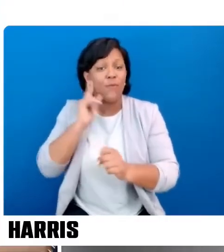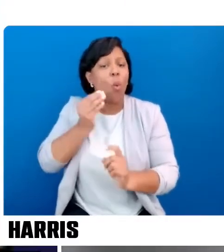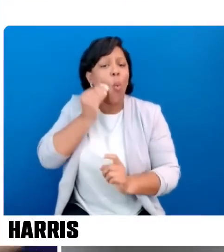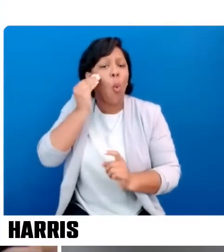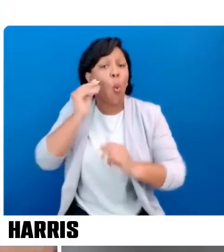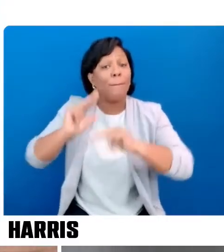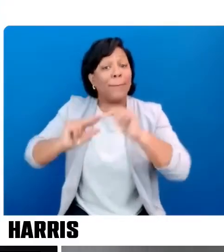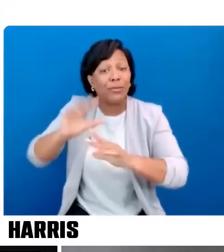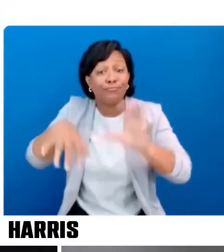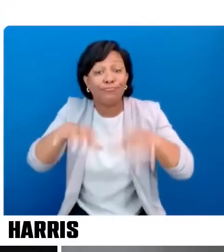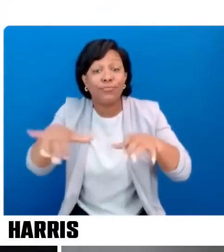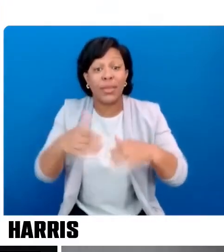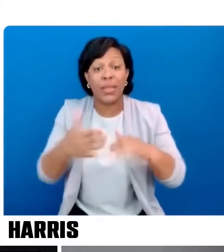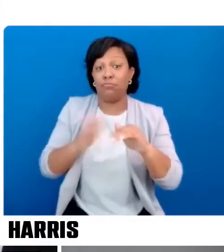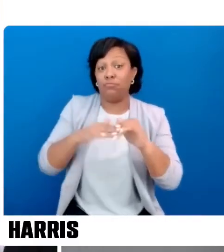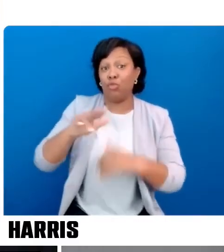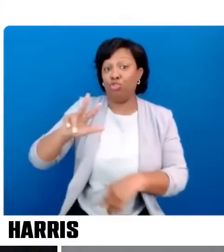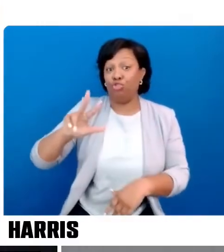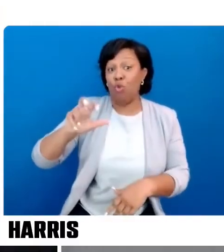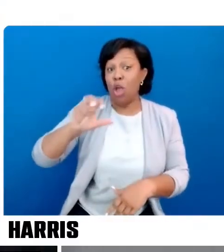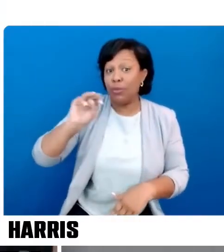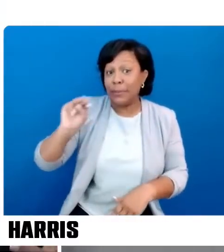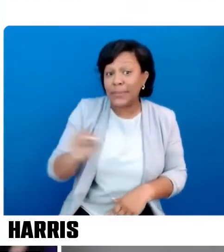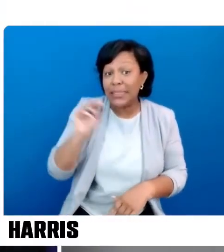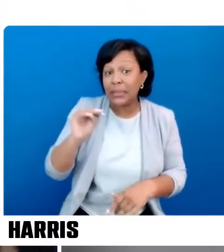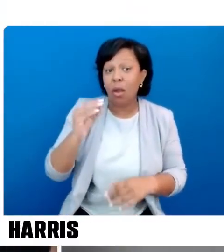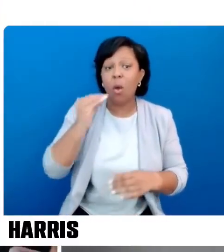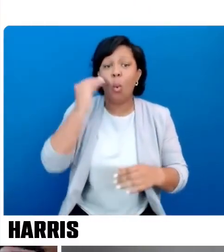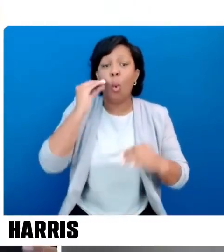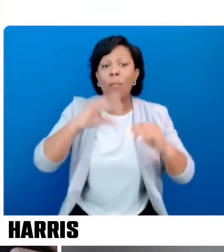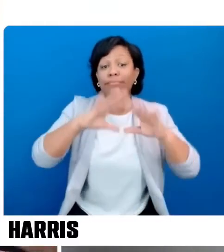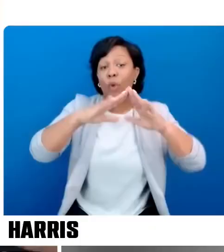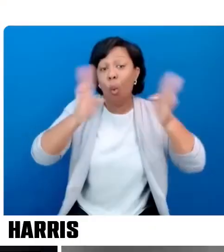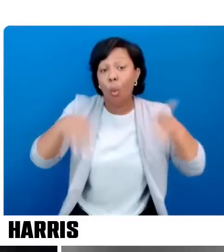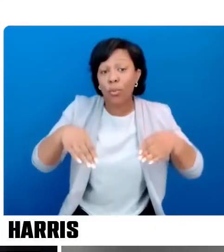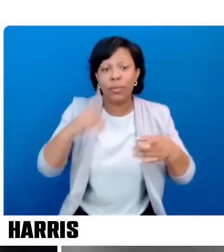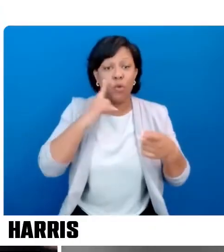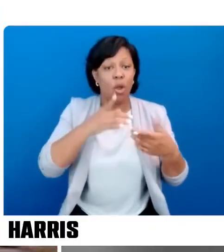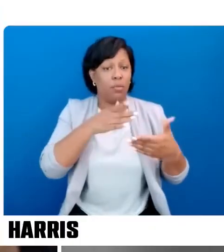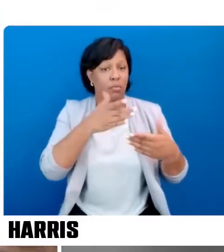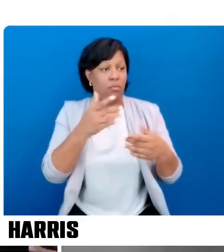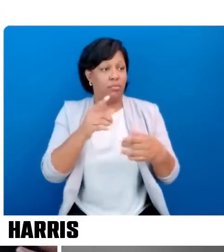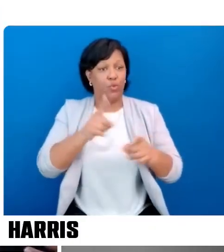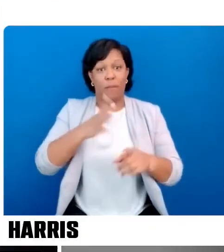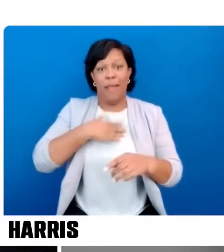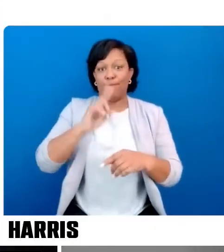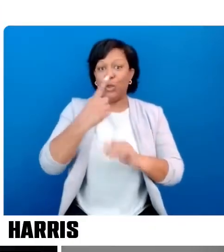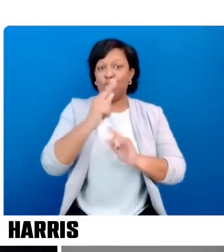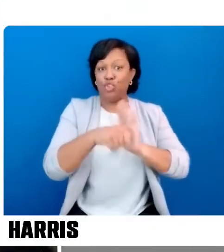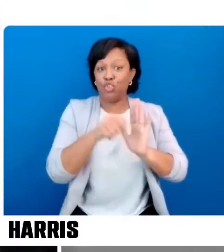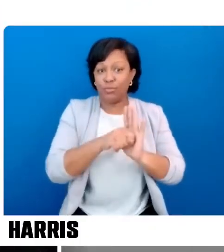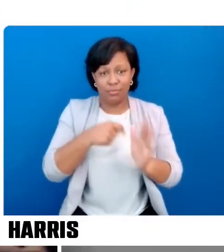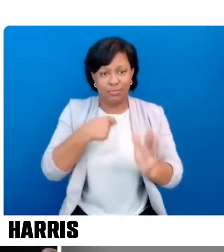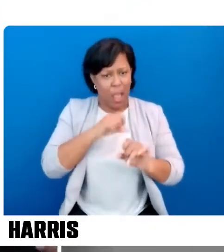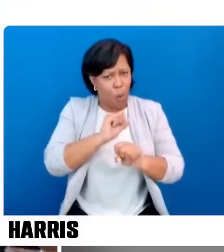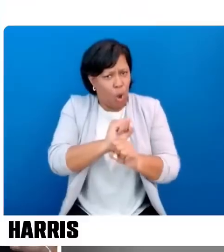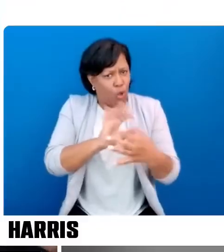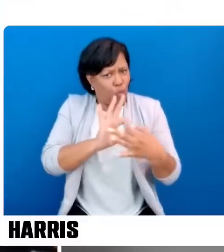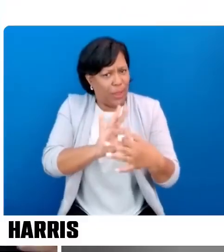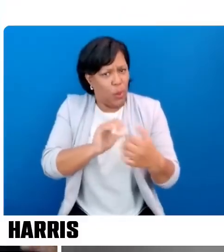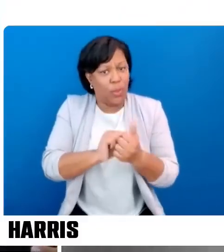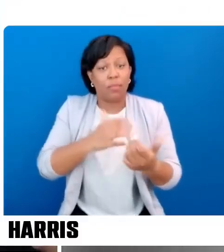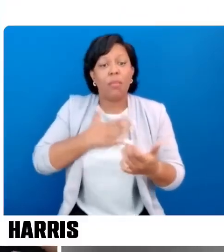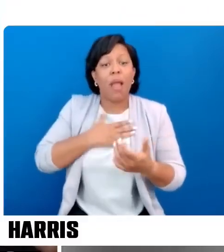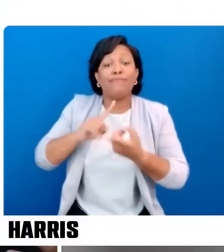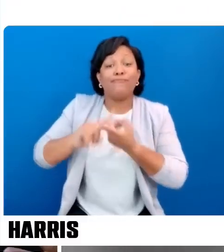3 million homes by the end of my first term. My work that is related to having a friend when I was in high school who was sexually assaulted